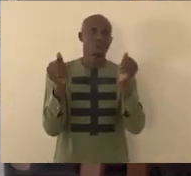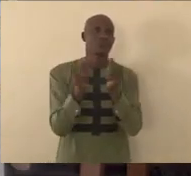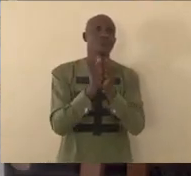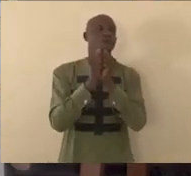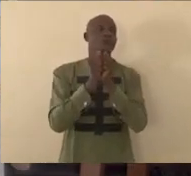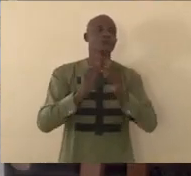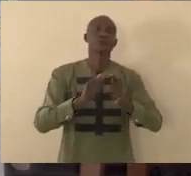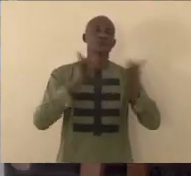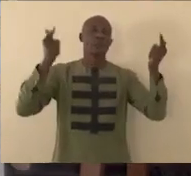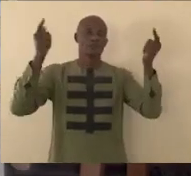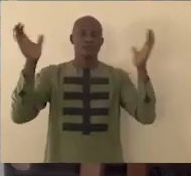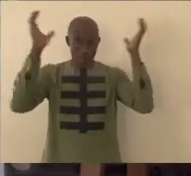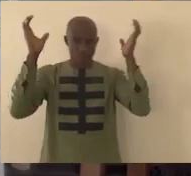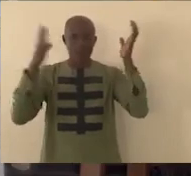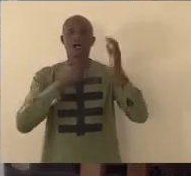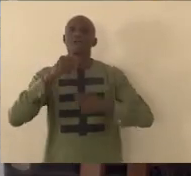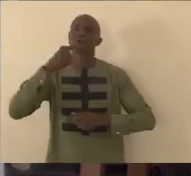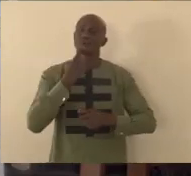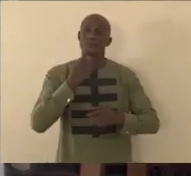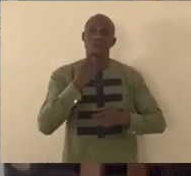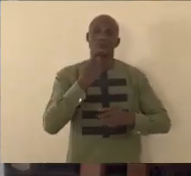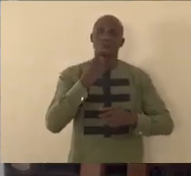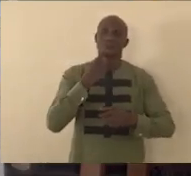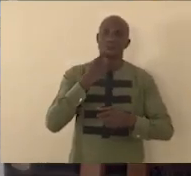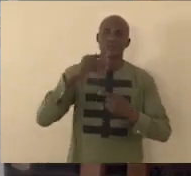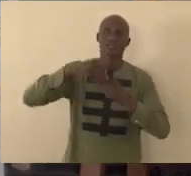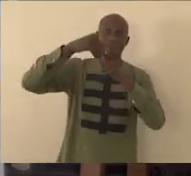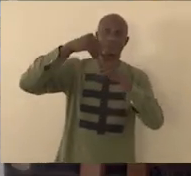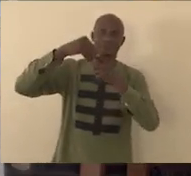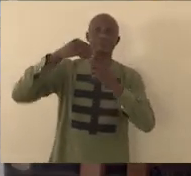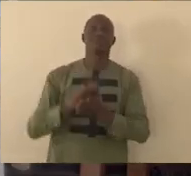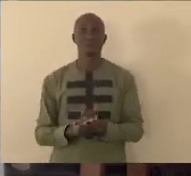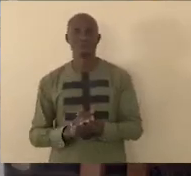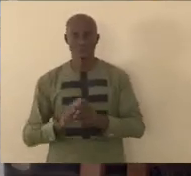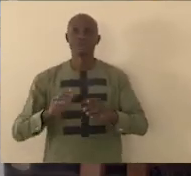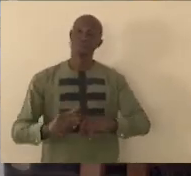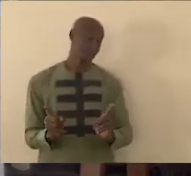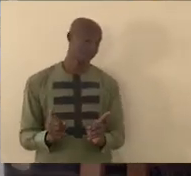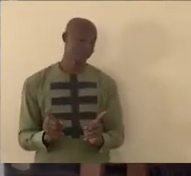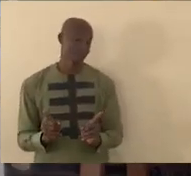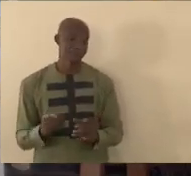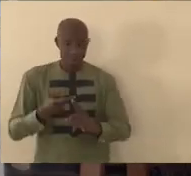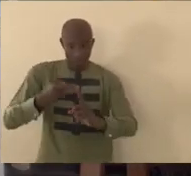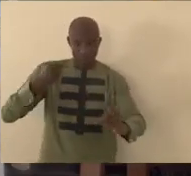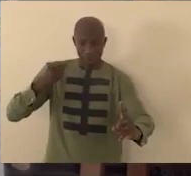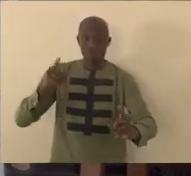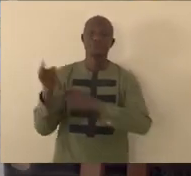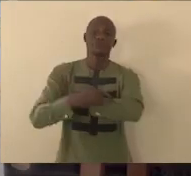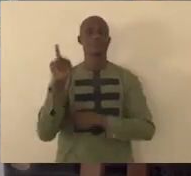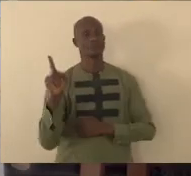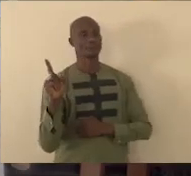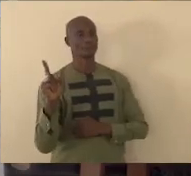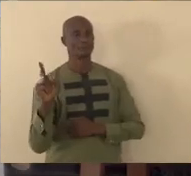the splendor and solemnity of her liturgy, just as we're doing today. However, from day